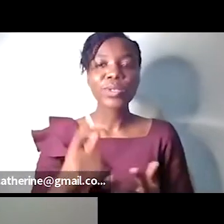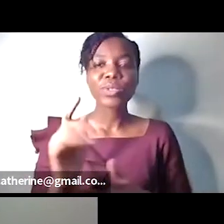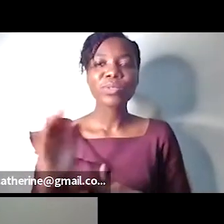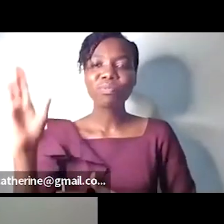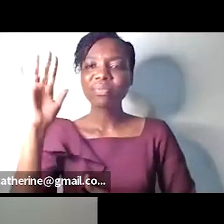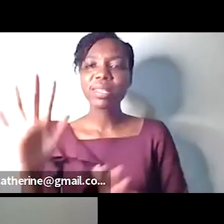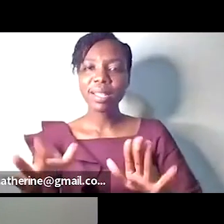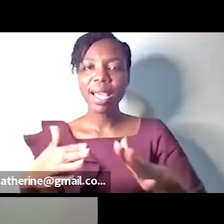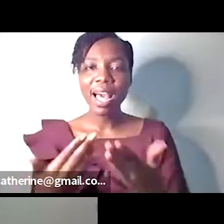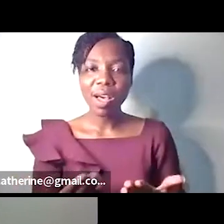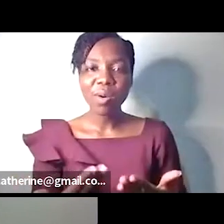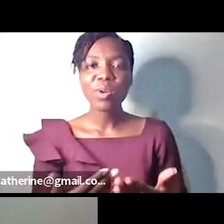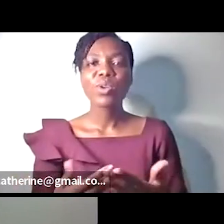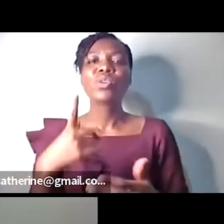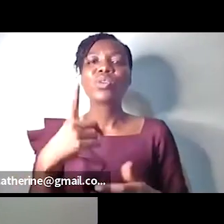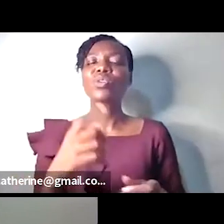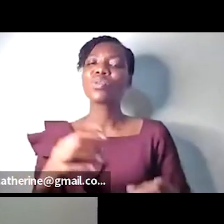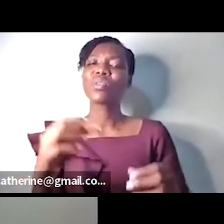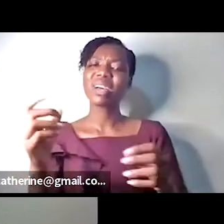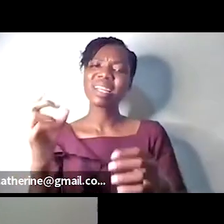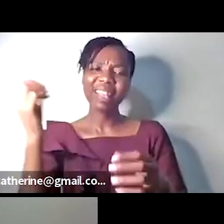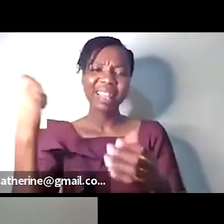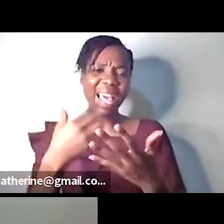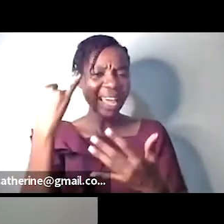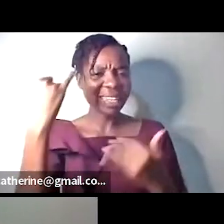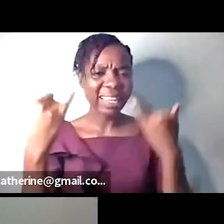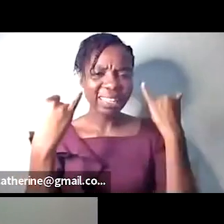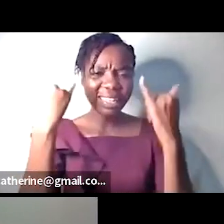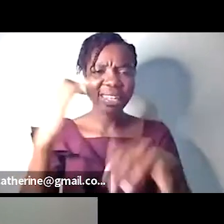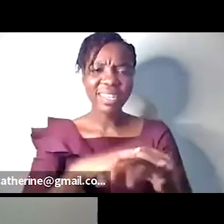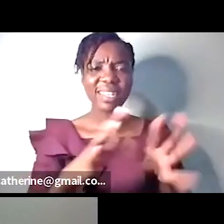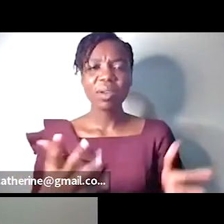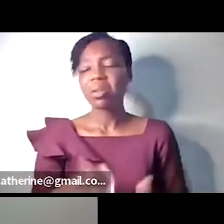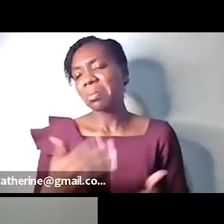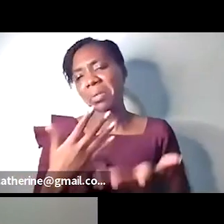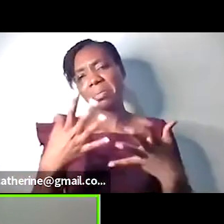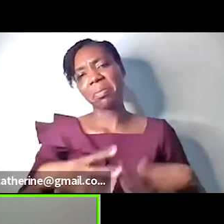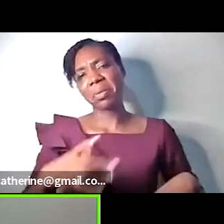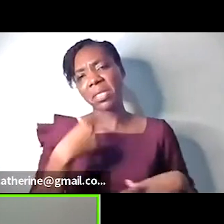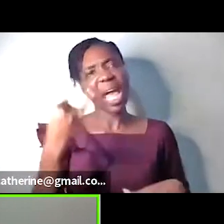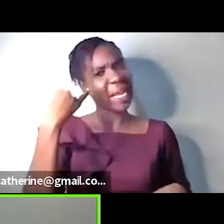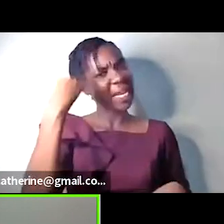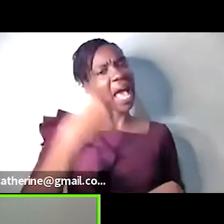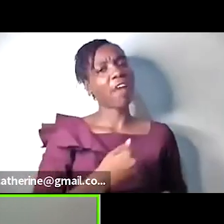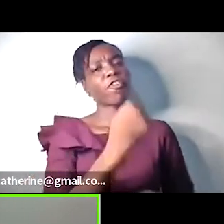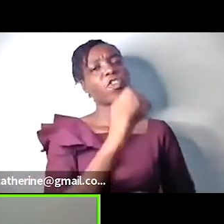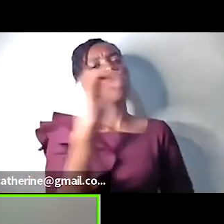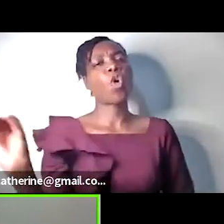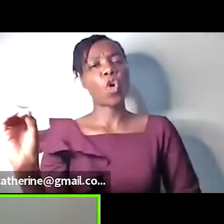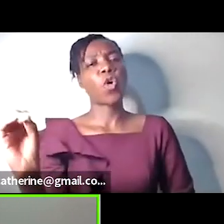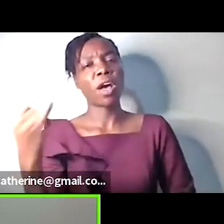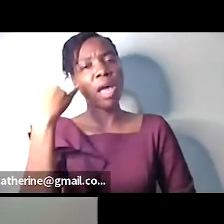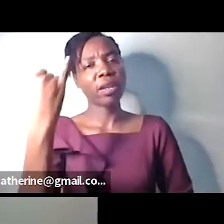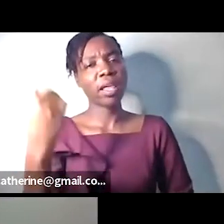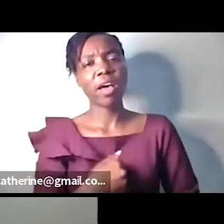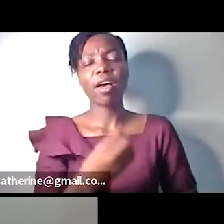you even, what do you find things to say? You know, Christine, in Kenya, we normally say, sina maoni. Sina maoni means I don't have an